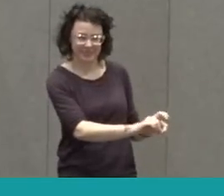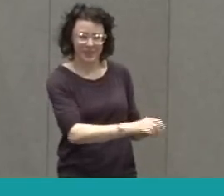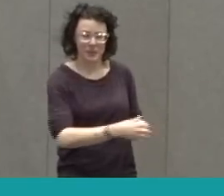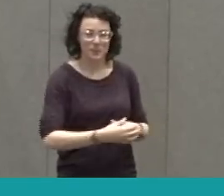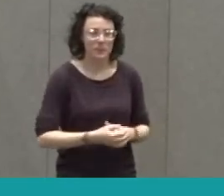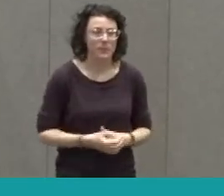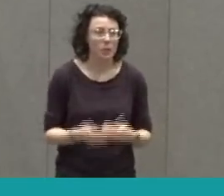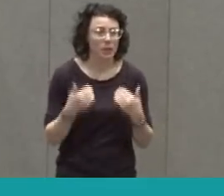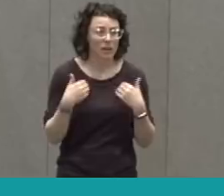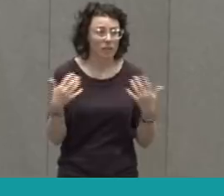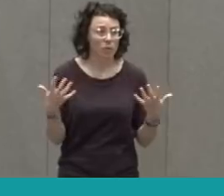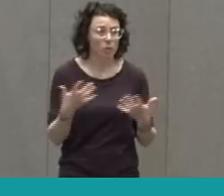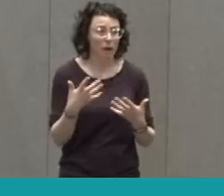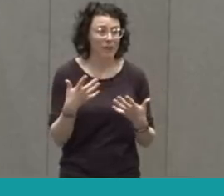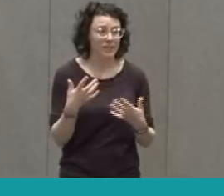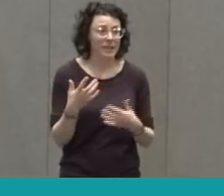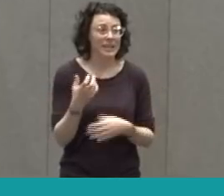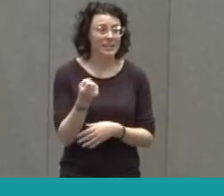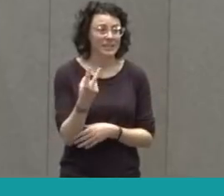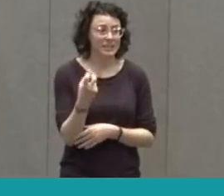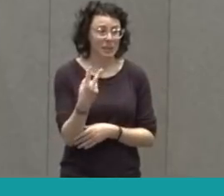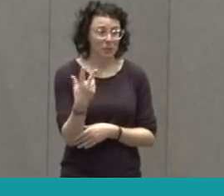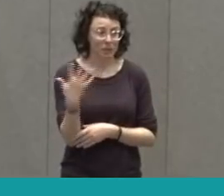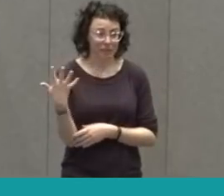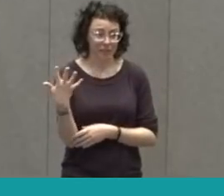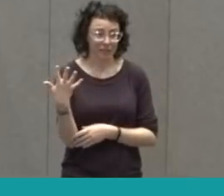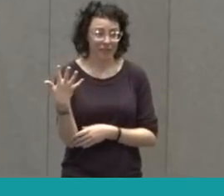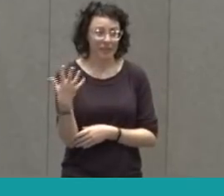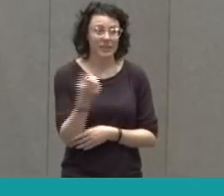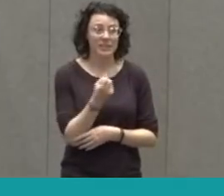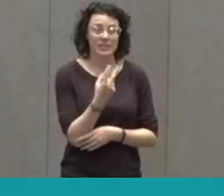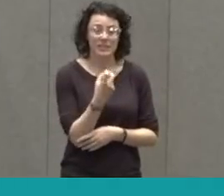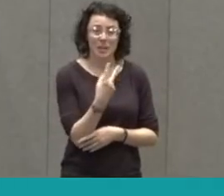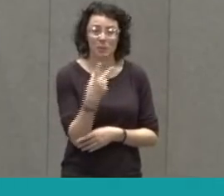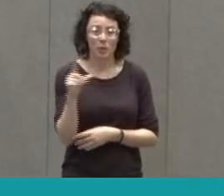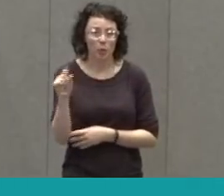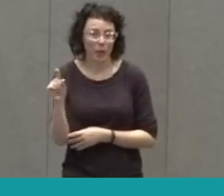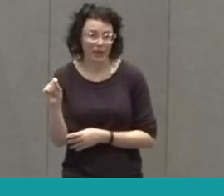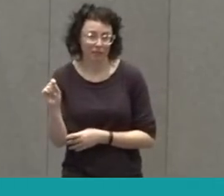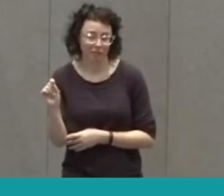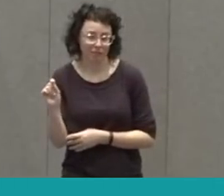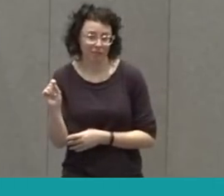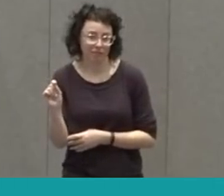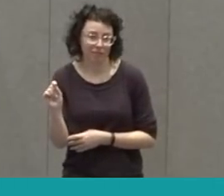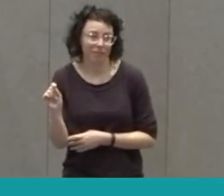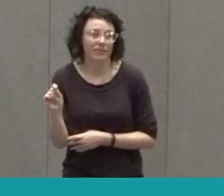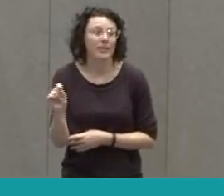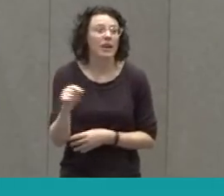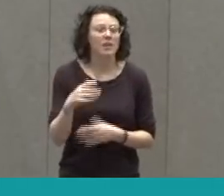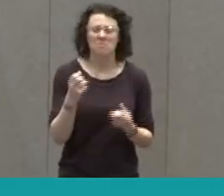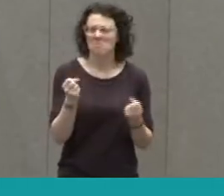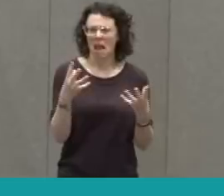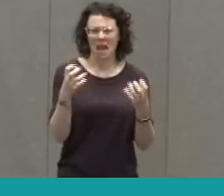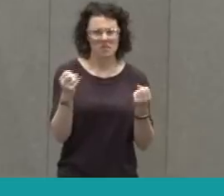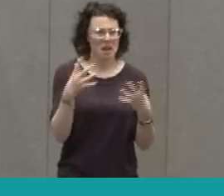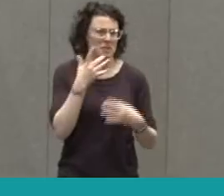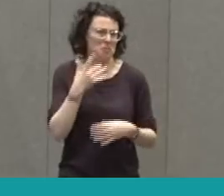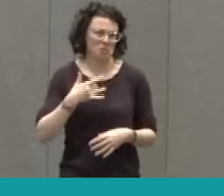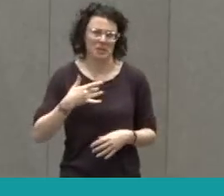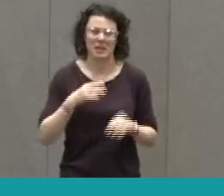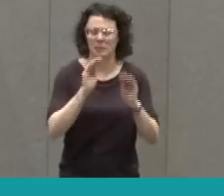December 20th, February 20th. We have many birthdays up here, just random dates. How do you think we